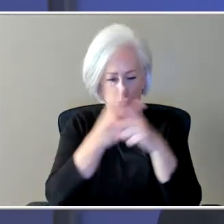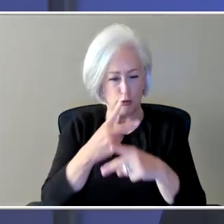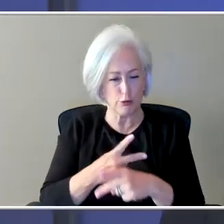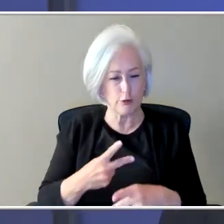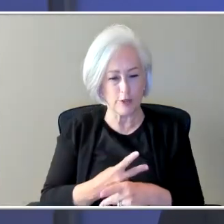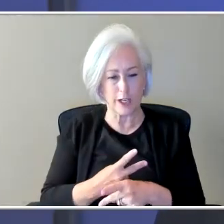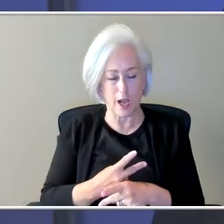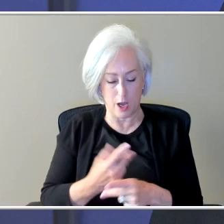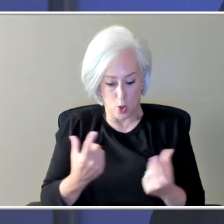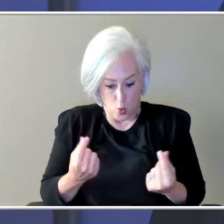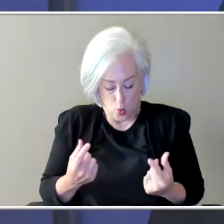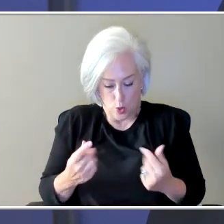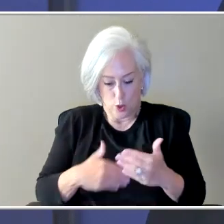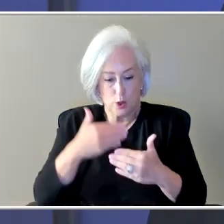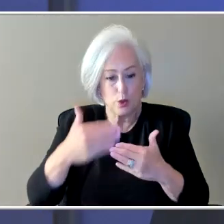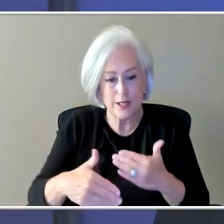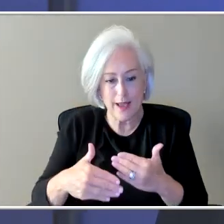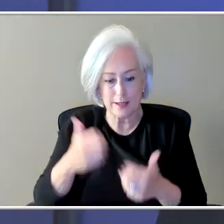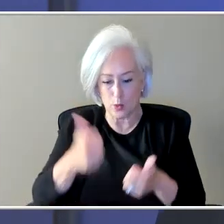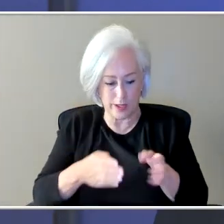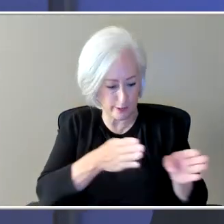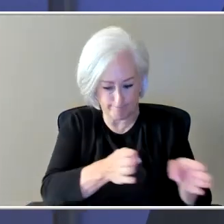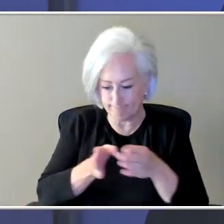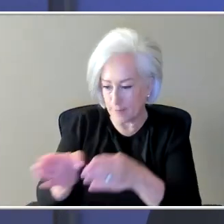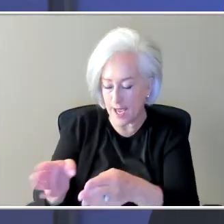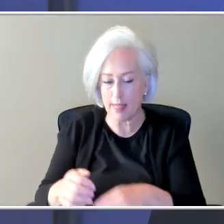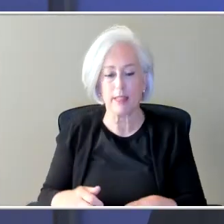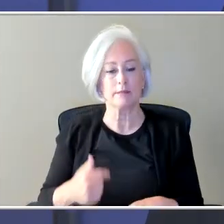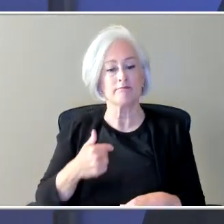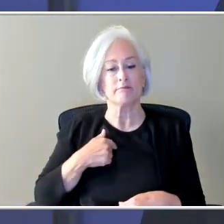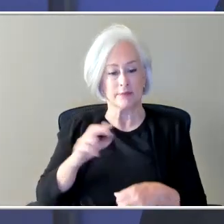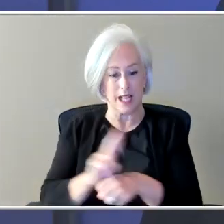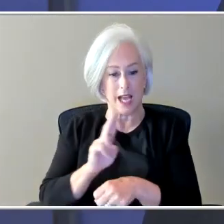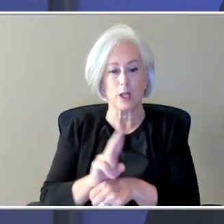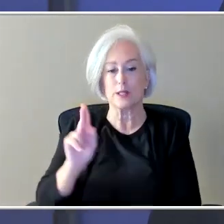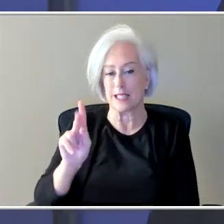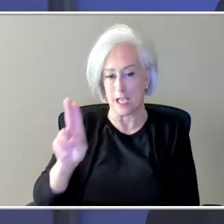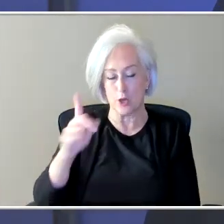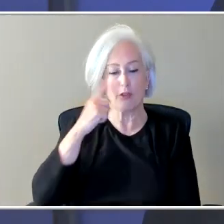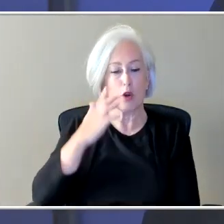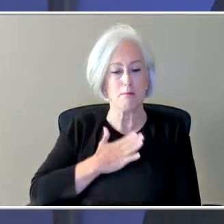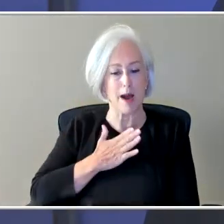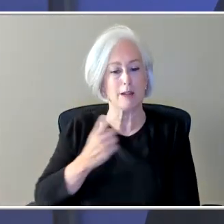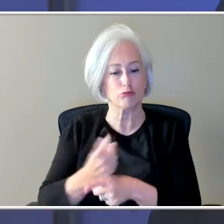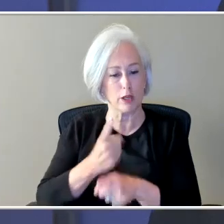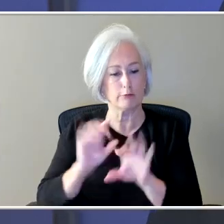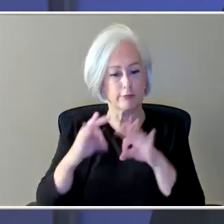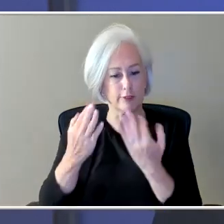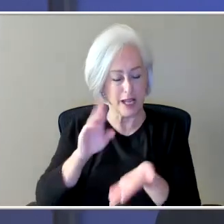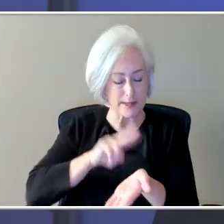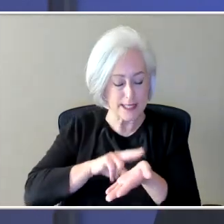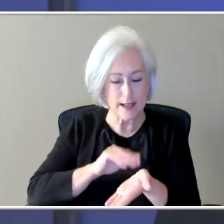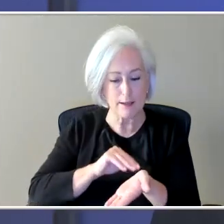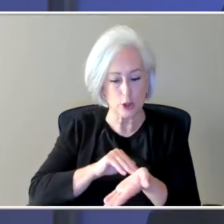to do. And I use KU as my primary for my medical provider, and I had called KU